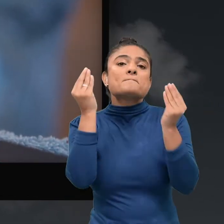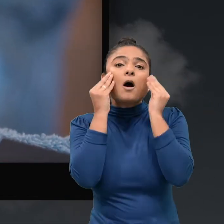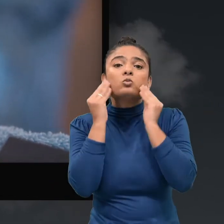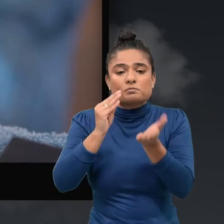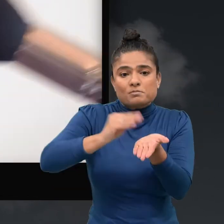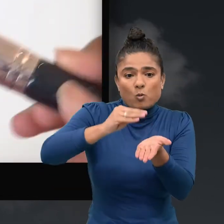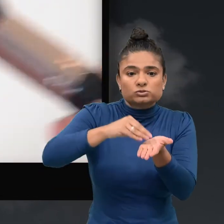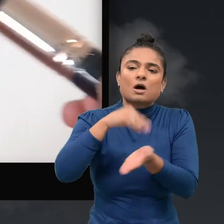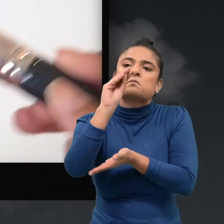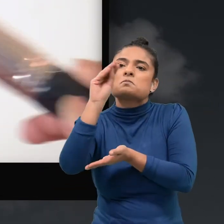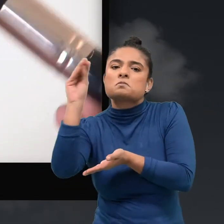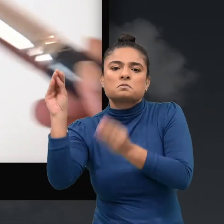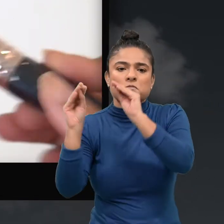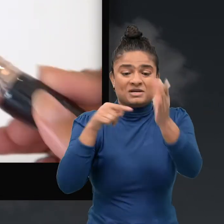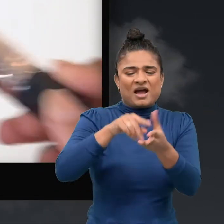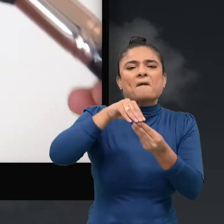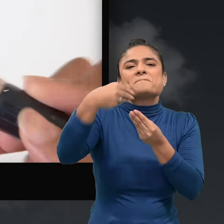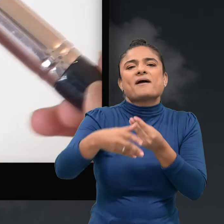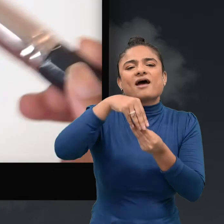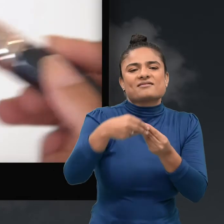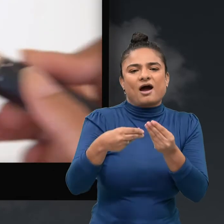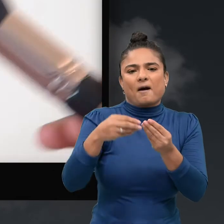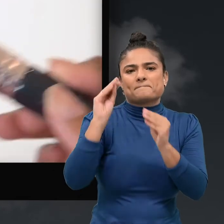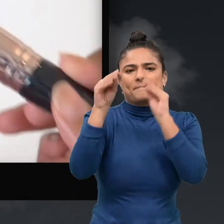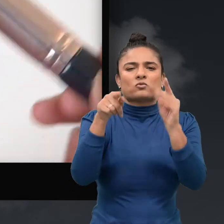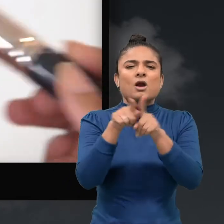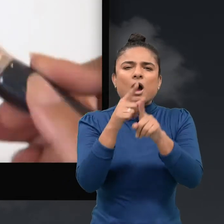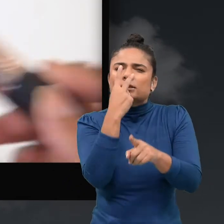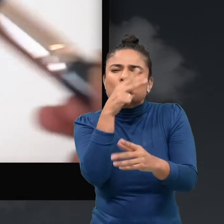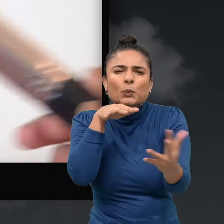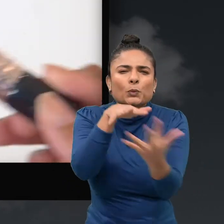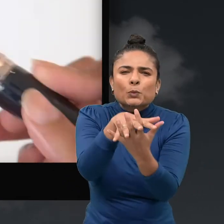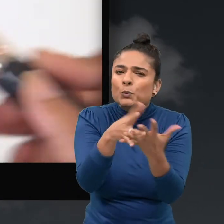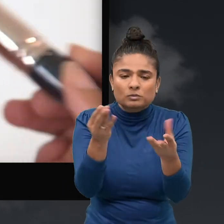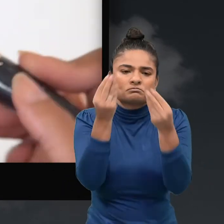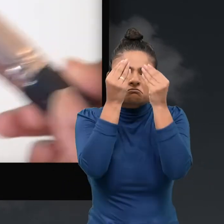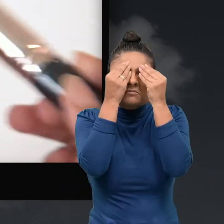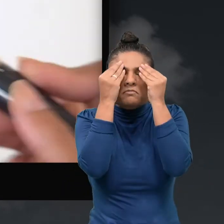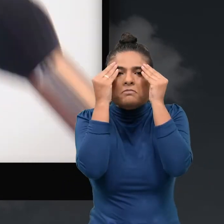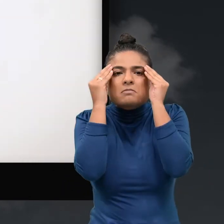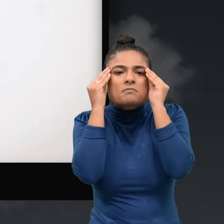gonna put on powder. This is banana powder known as translucent powder.